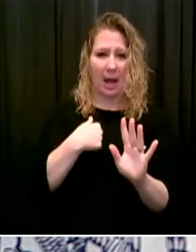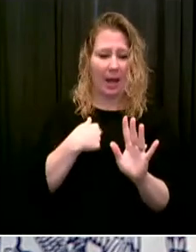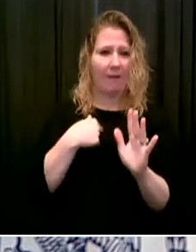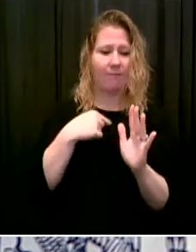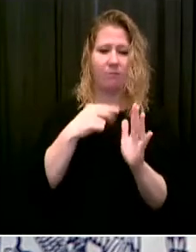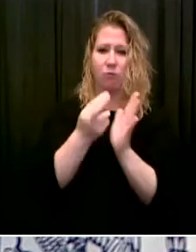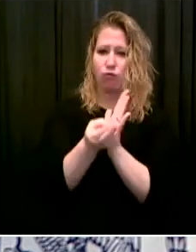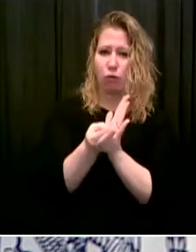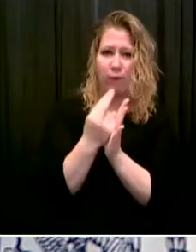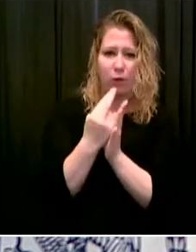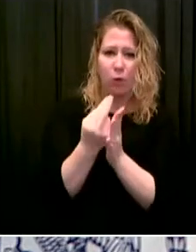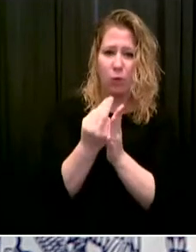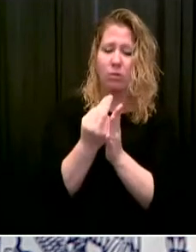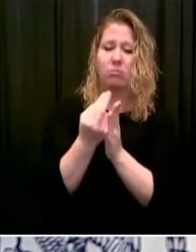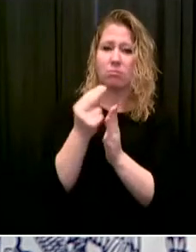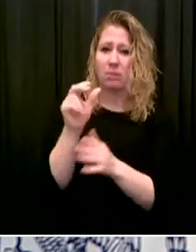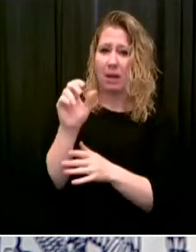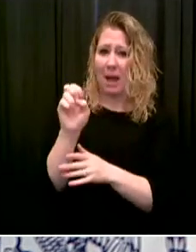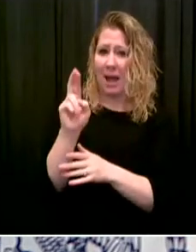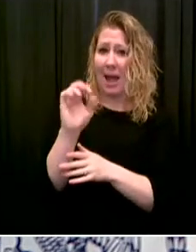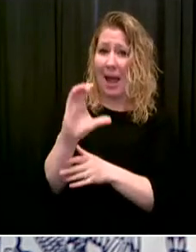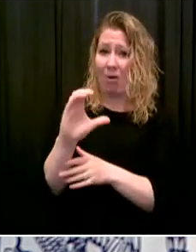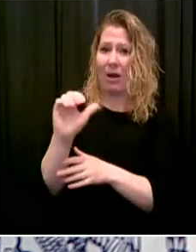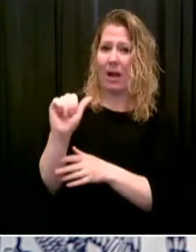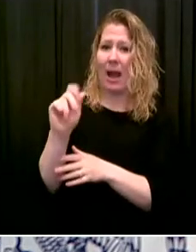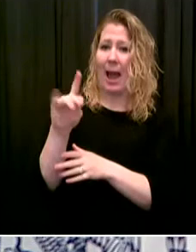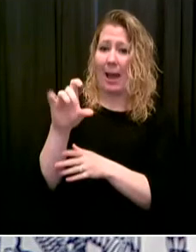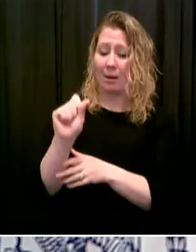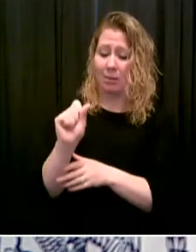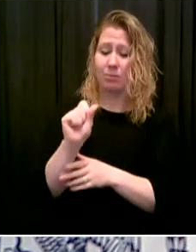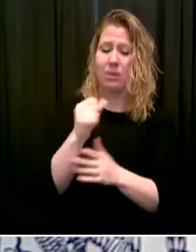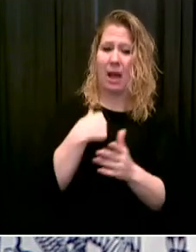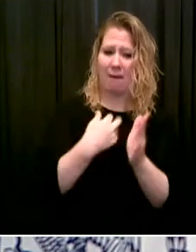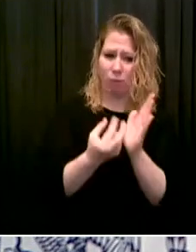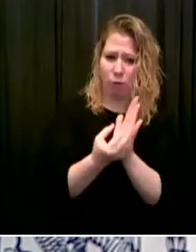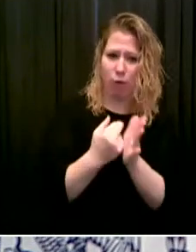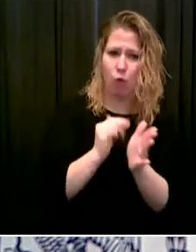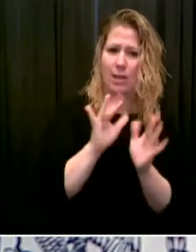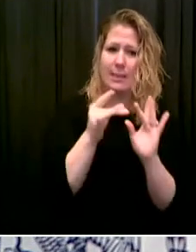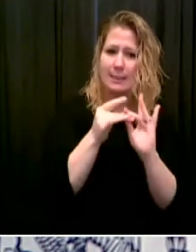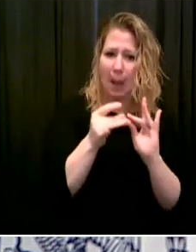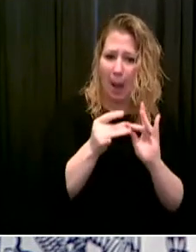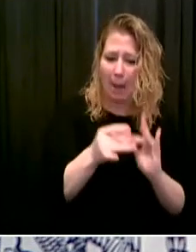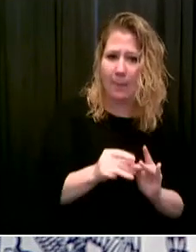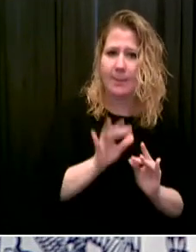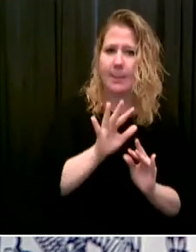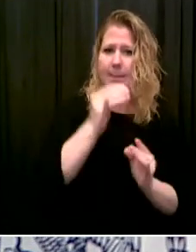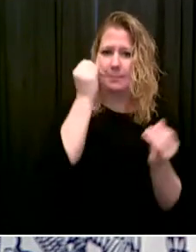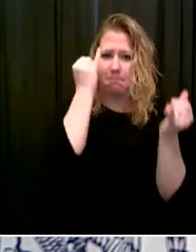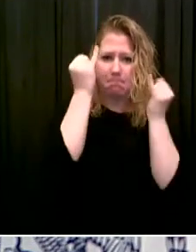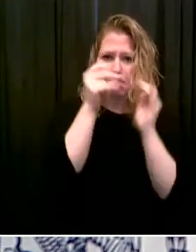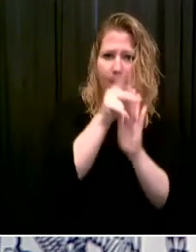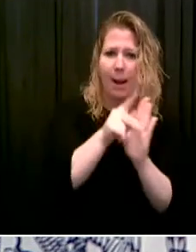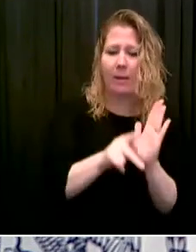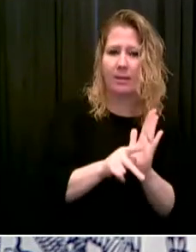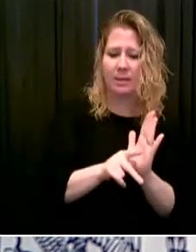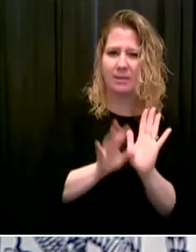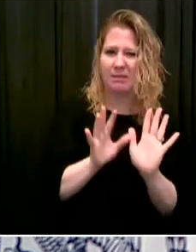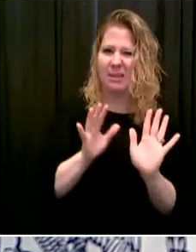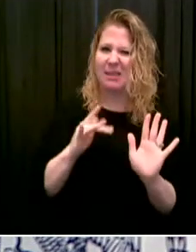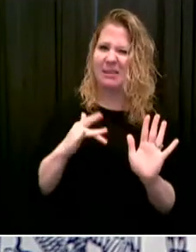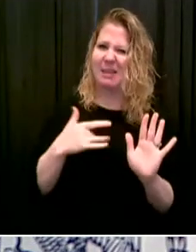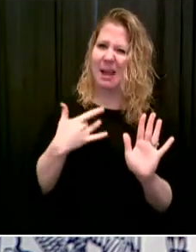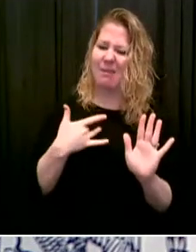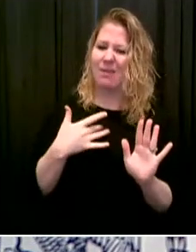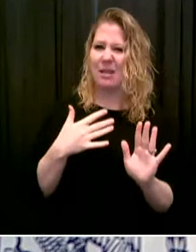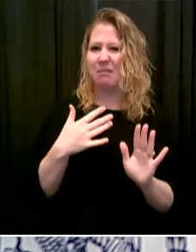a little bit of looseness in how people are interpreting it. He has said consistently that the previous policy,